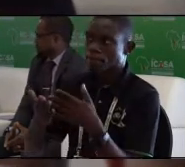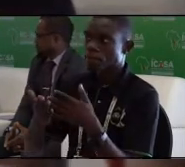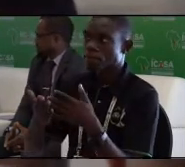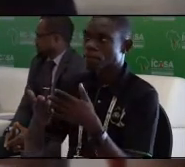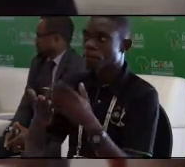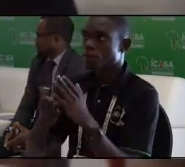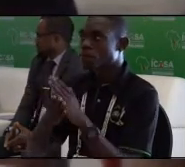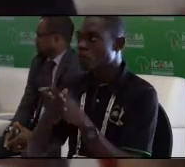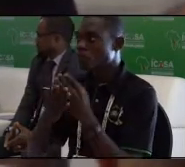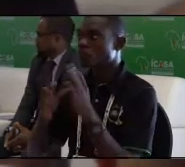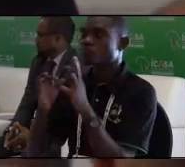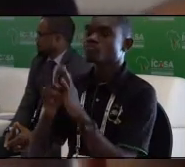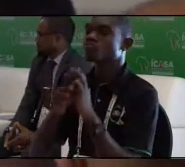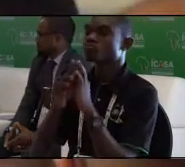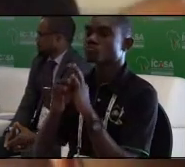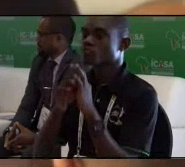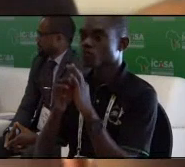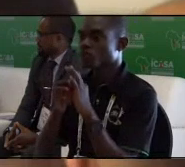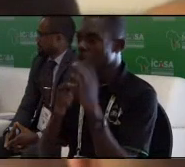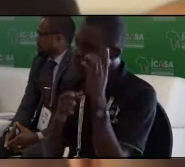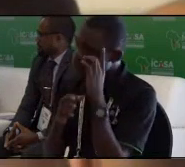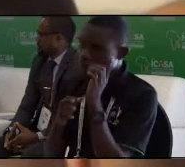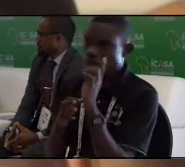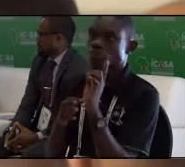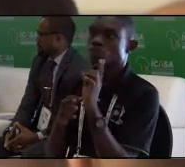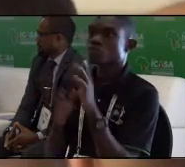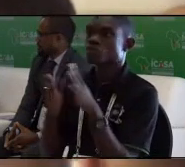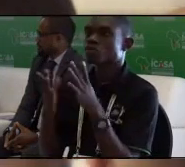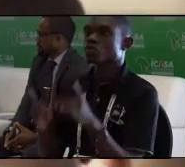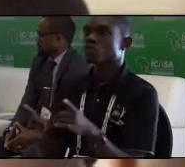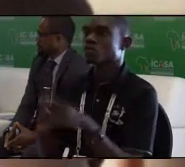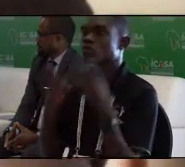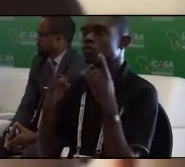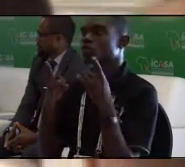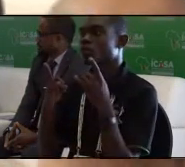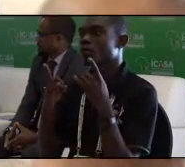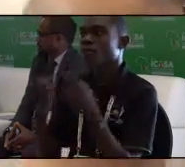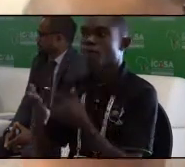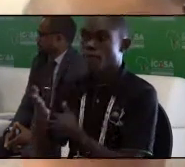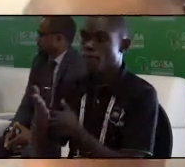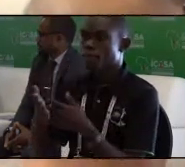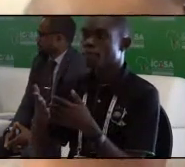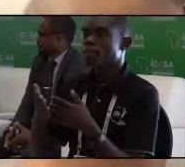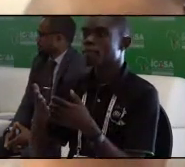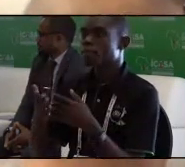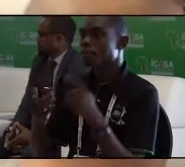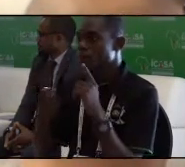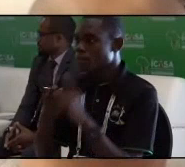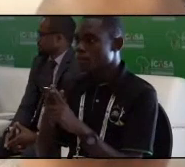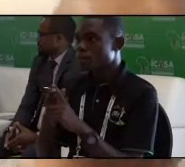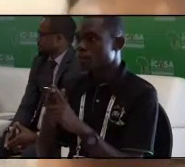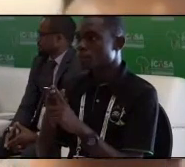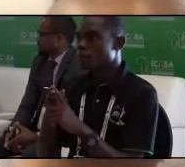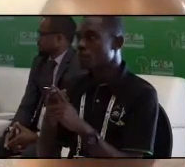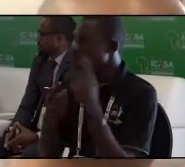because the partners, people were not too sure of what will happen if they bring in the blood-based test kit and it's left